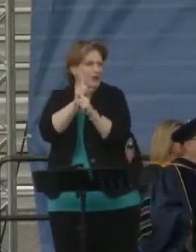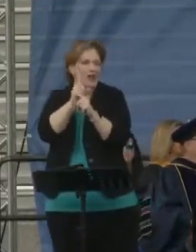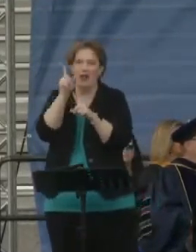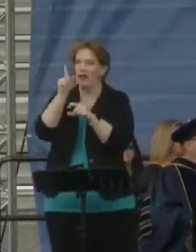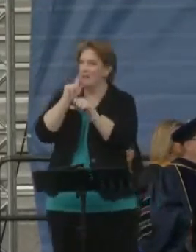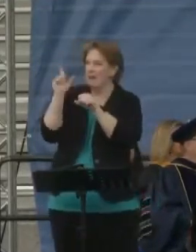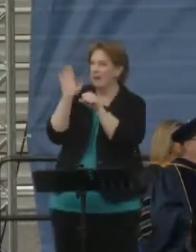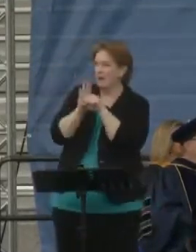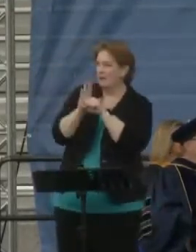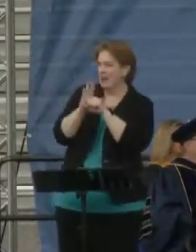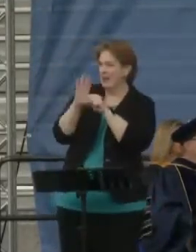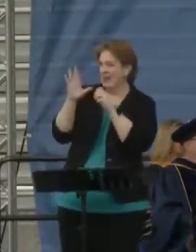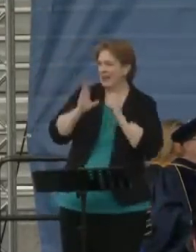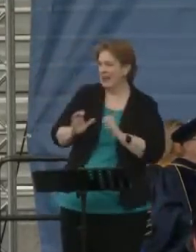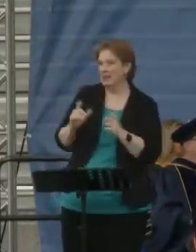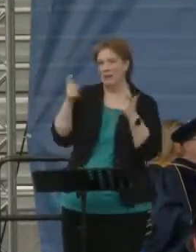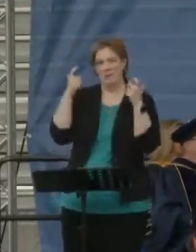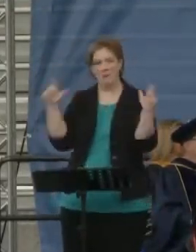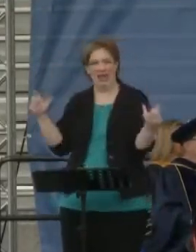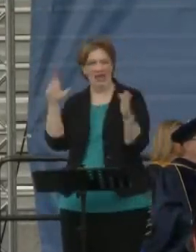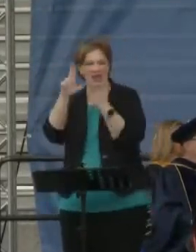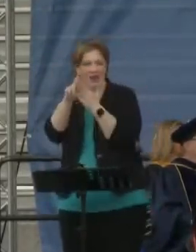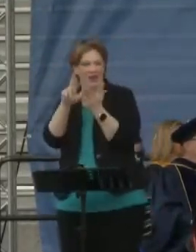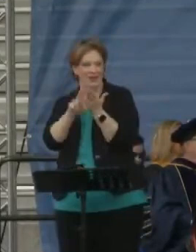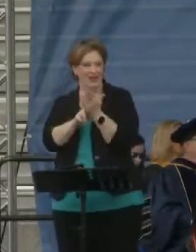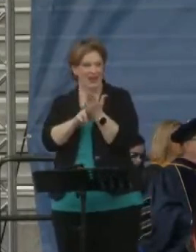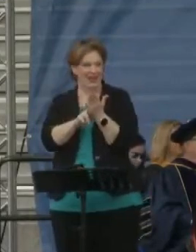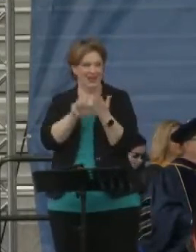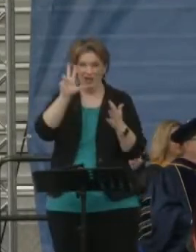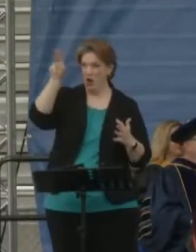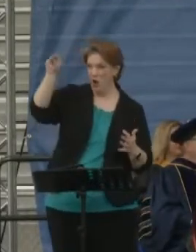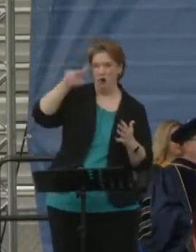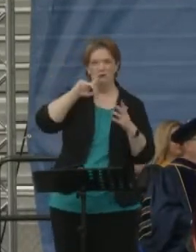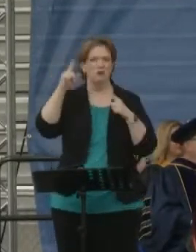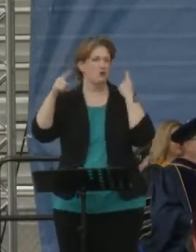and a big contract. You would have to be crazy to say no.